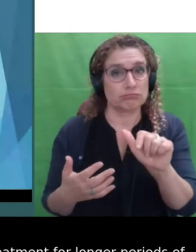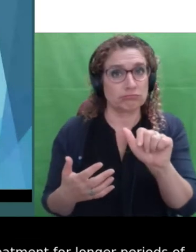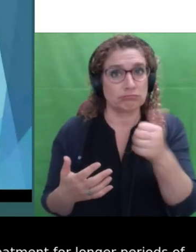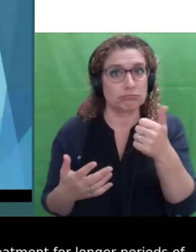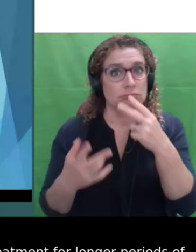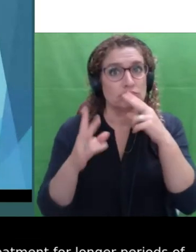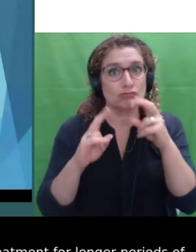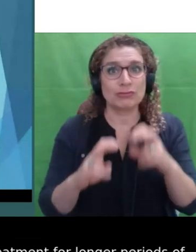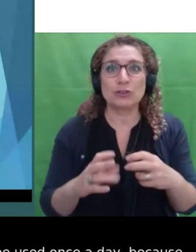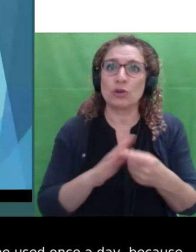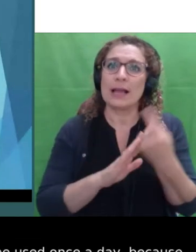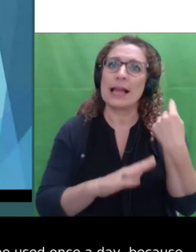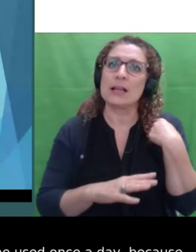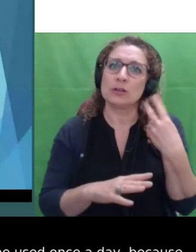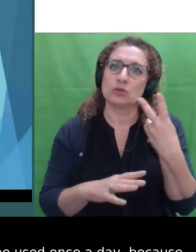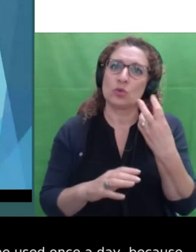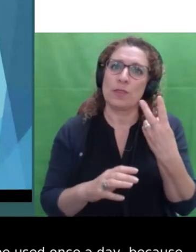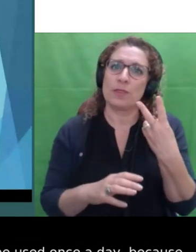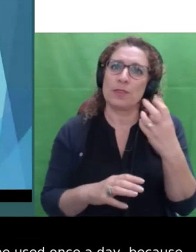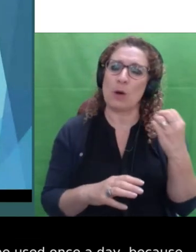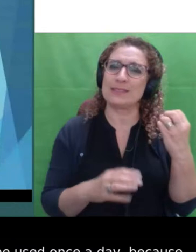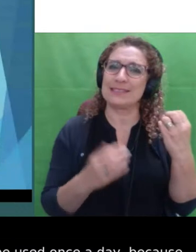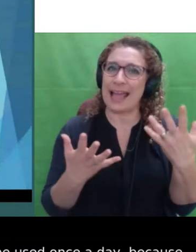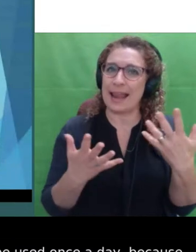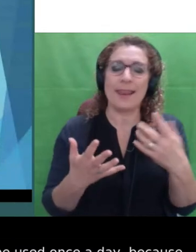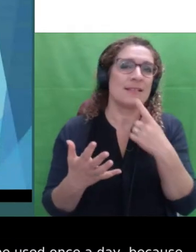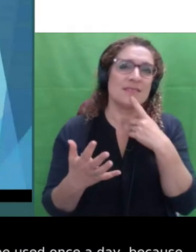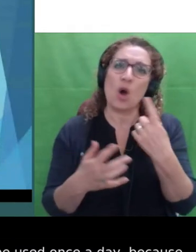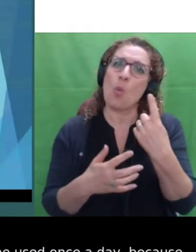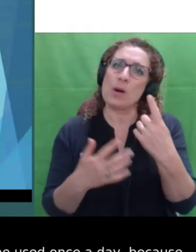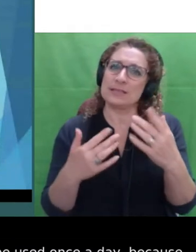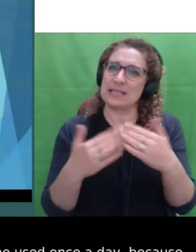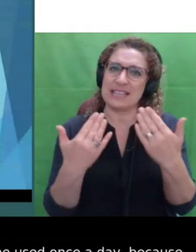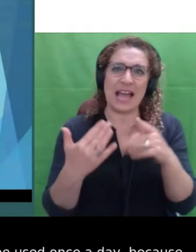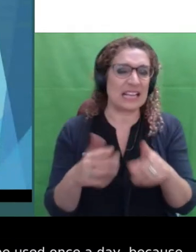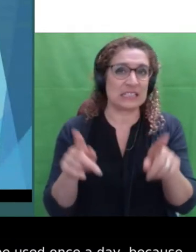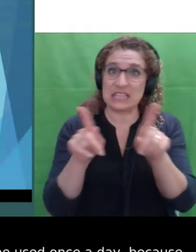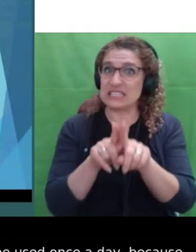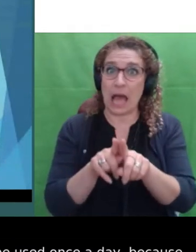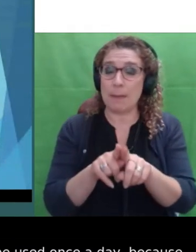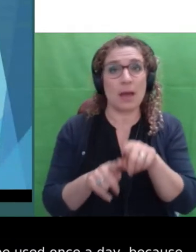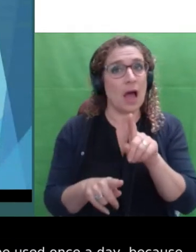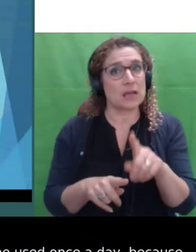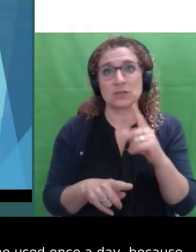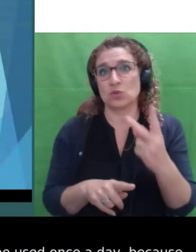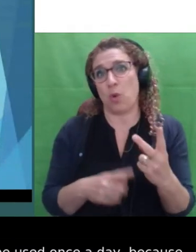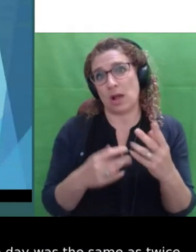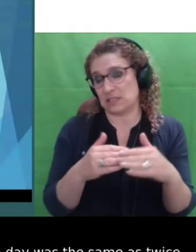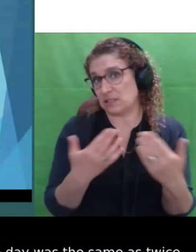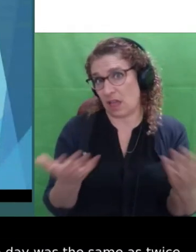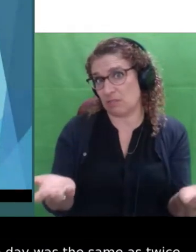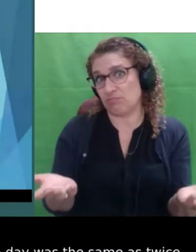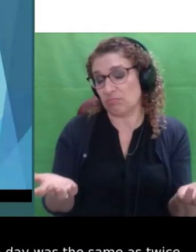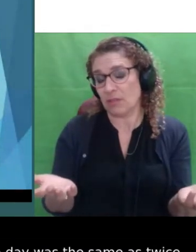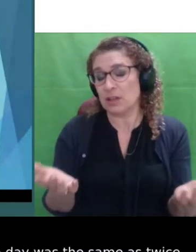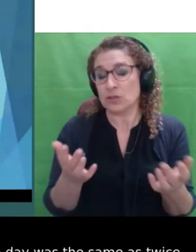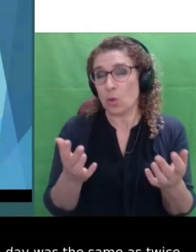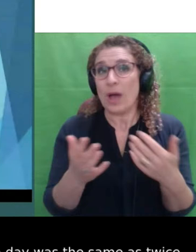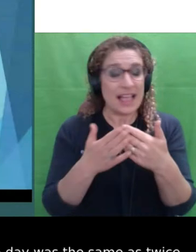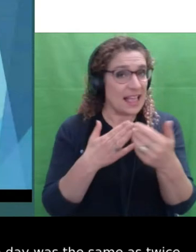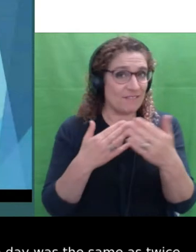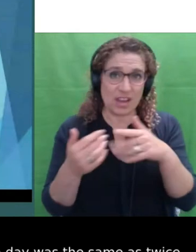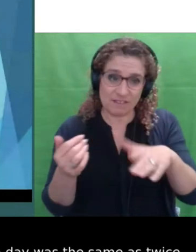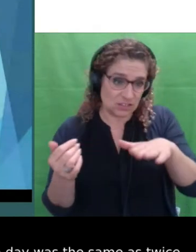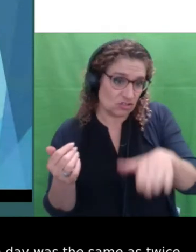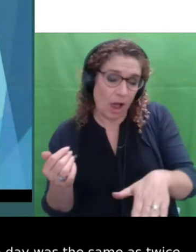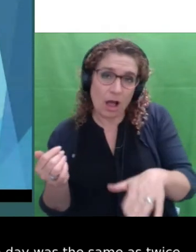2010 which actually said that once a day was the same as twice a day so even with it with a small child three four